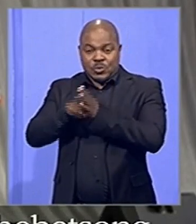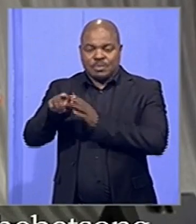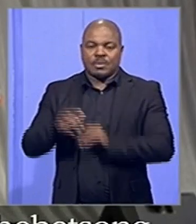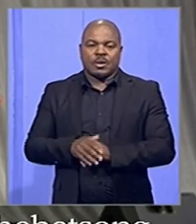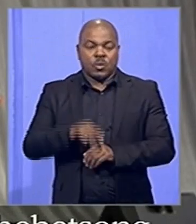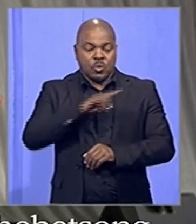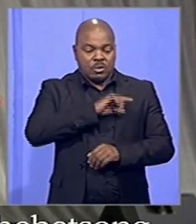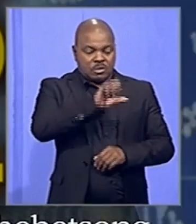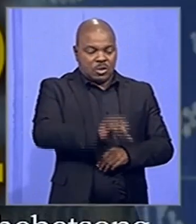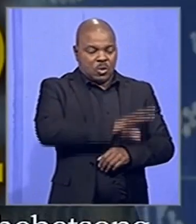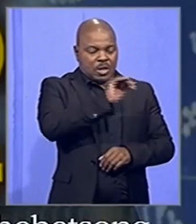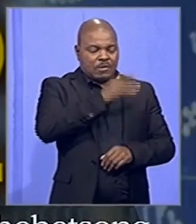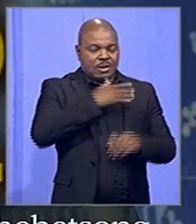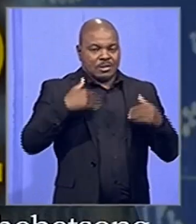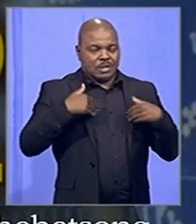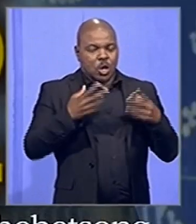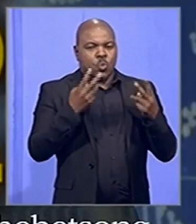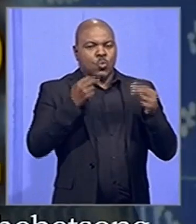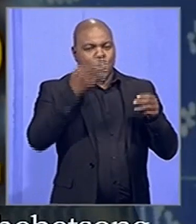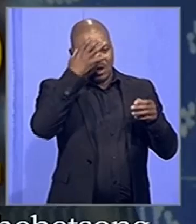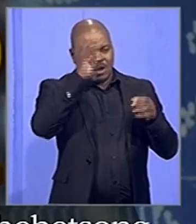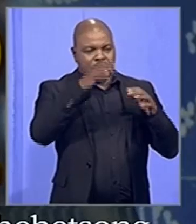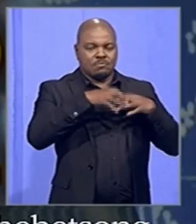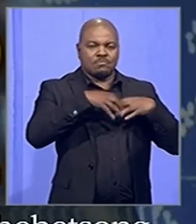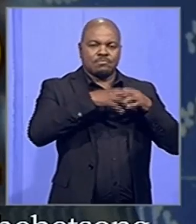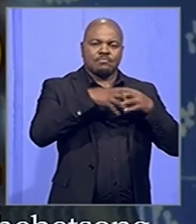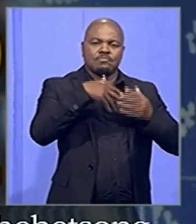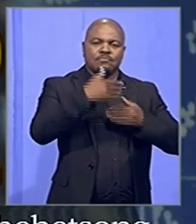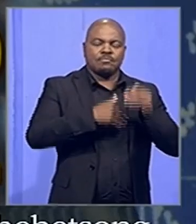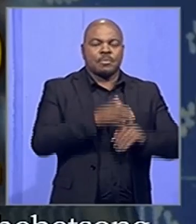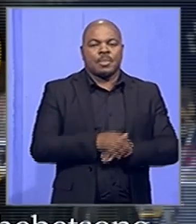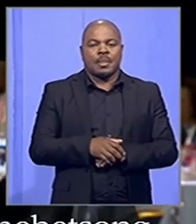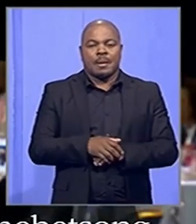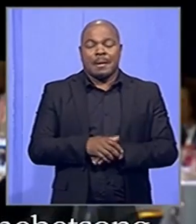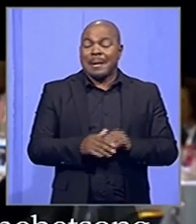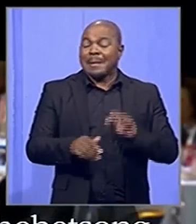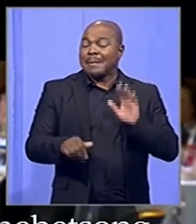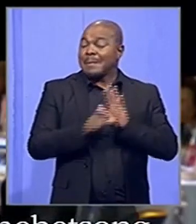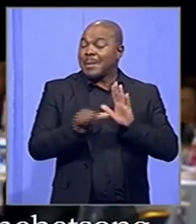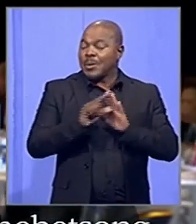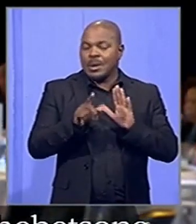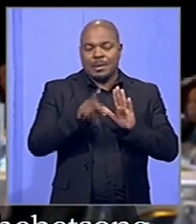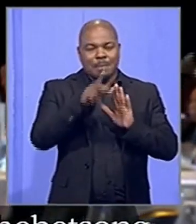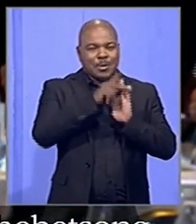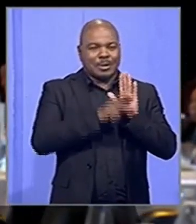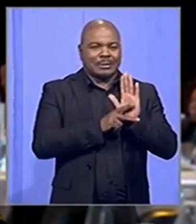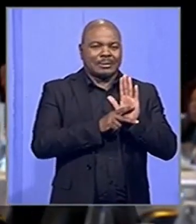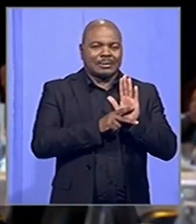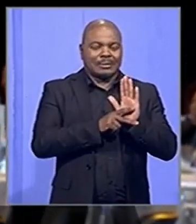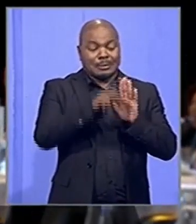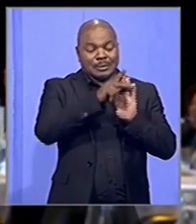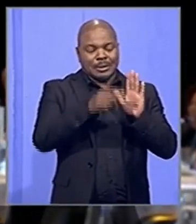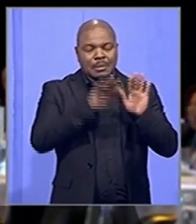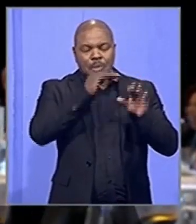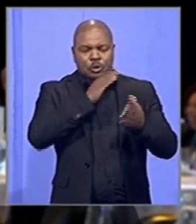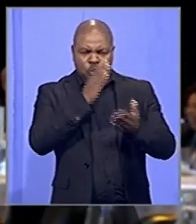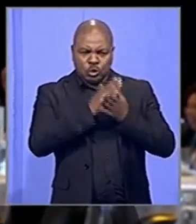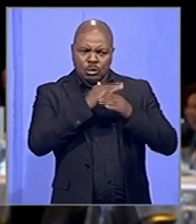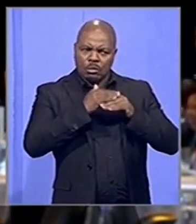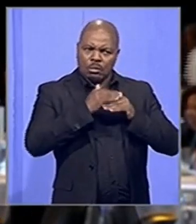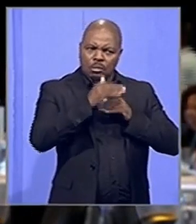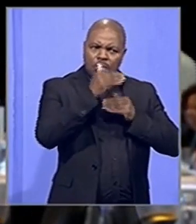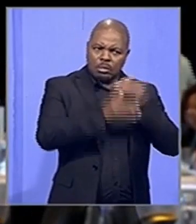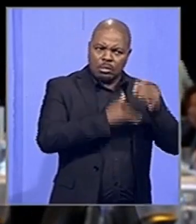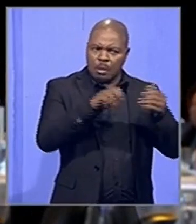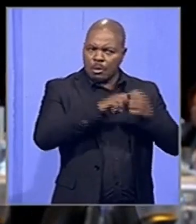e itukisetsang ho kena mmusong o motjha. What is important from a policy point of view is certainty and